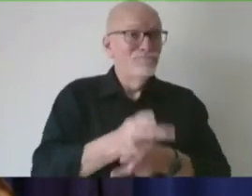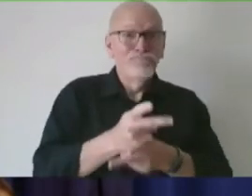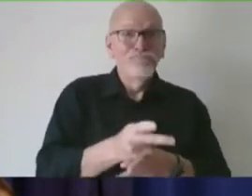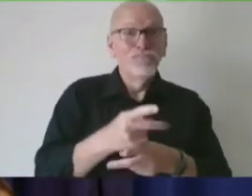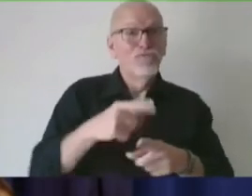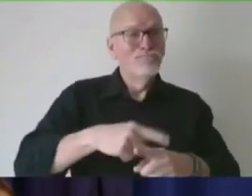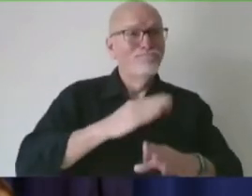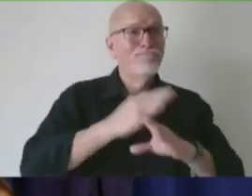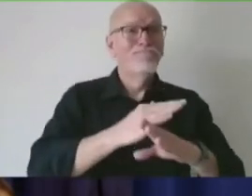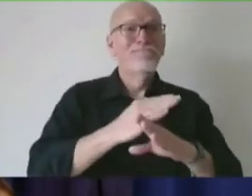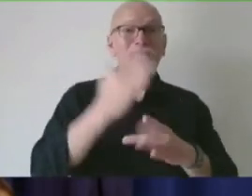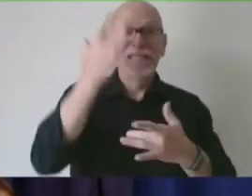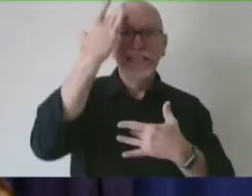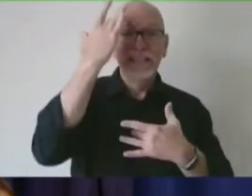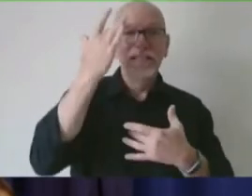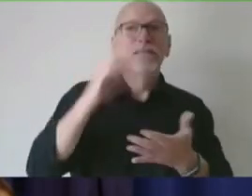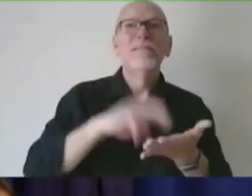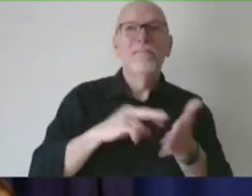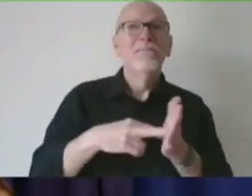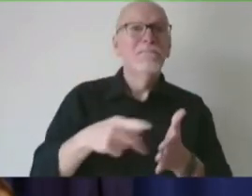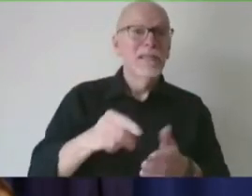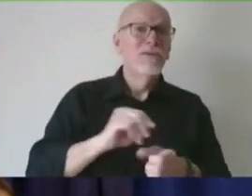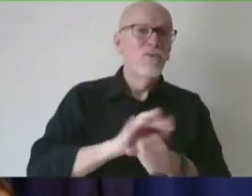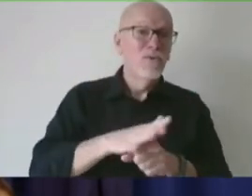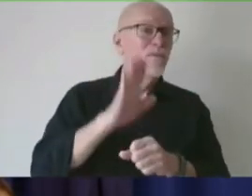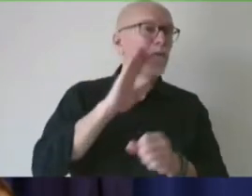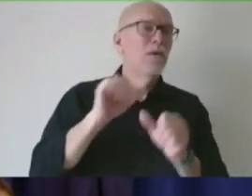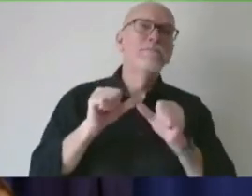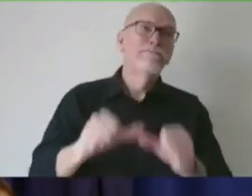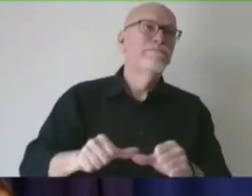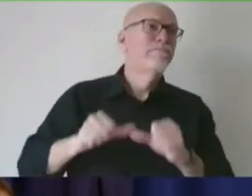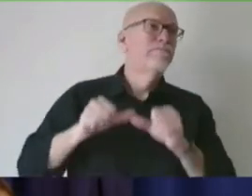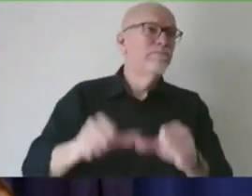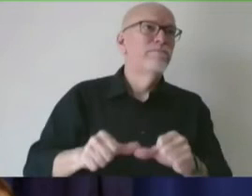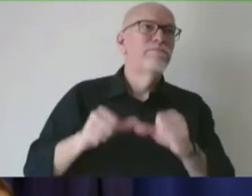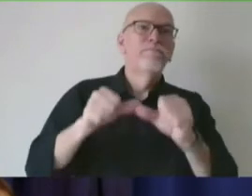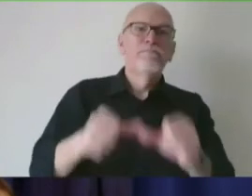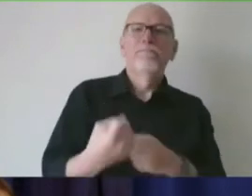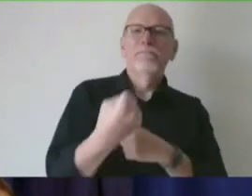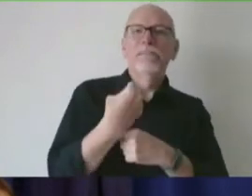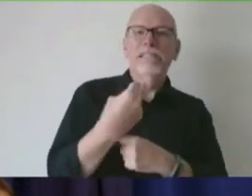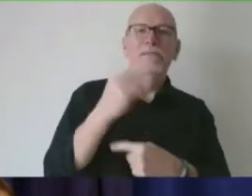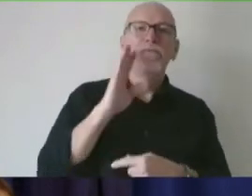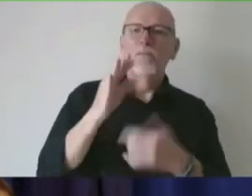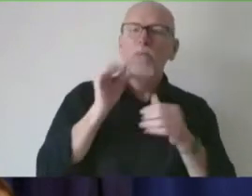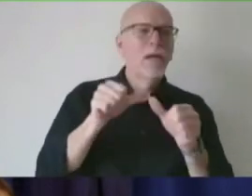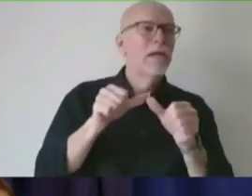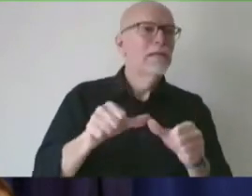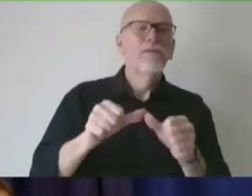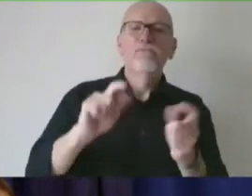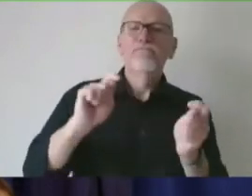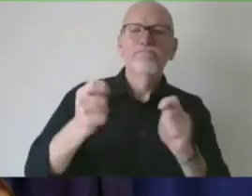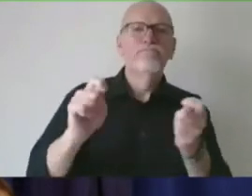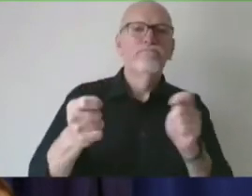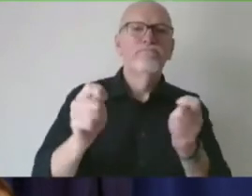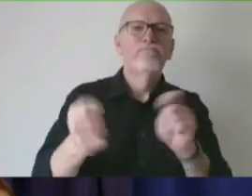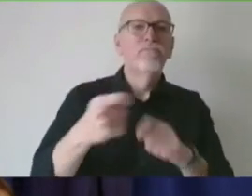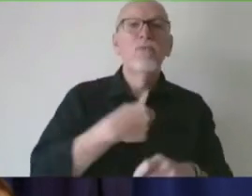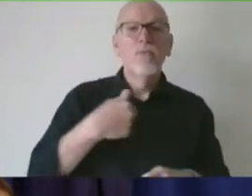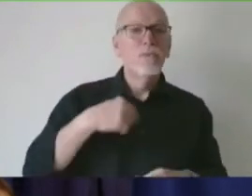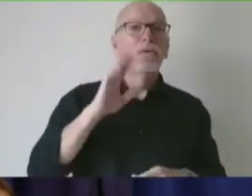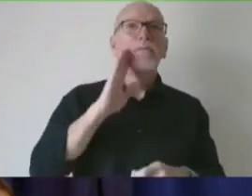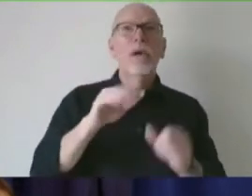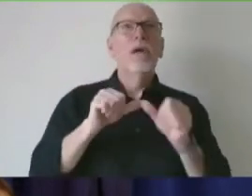spread of disease, this virus will continue to have the advantage. It will continue to mutate, and we will be constantly